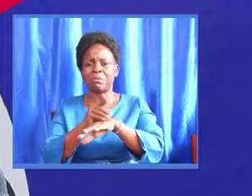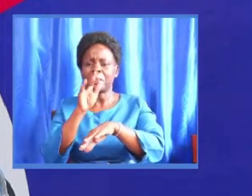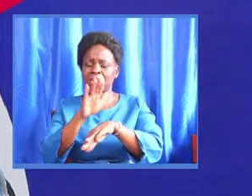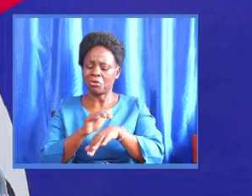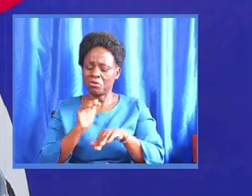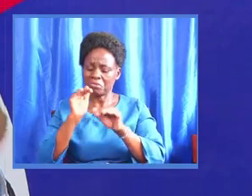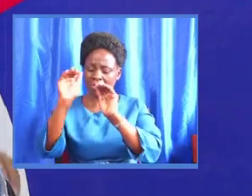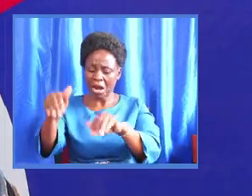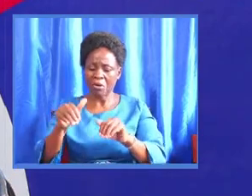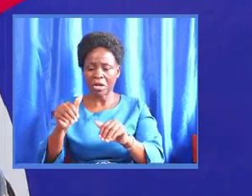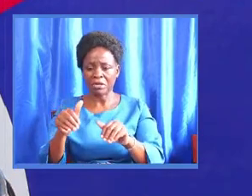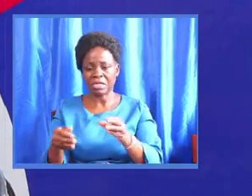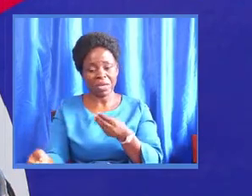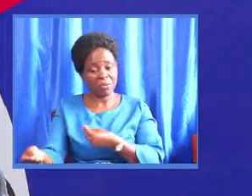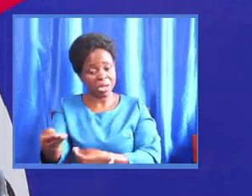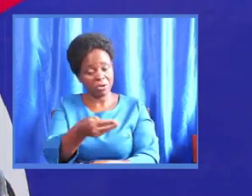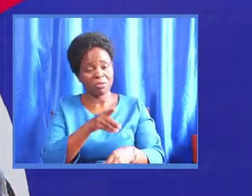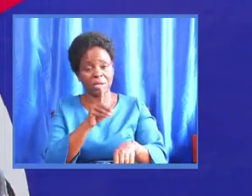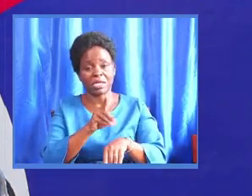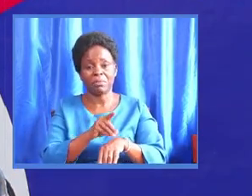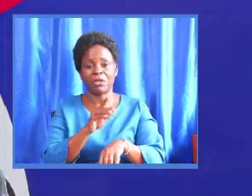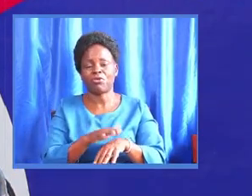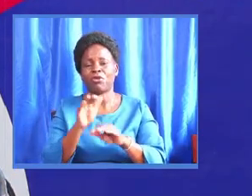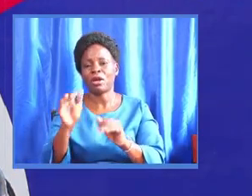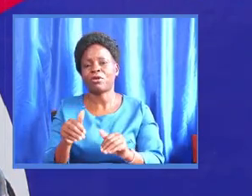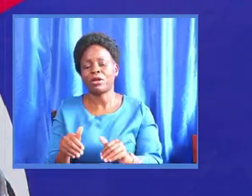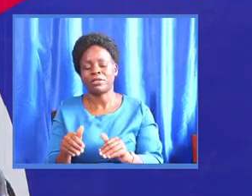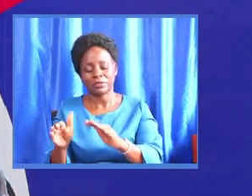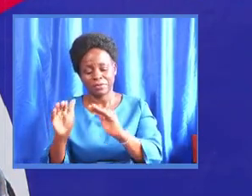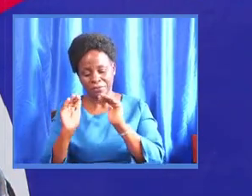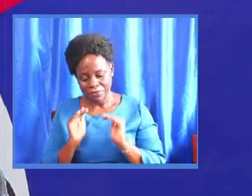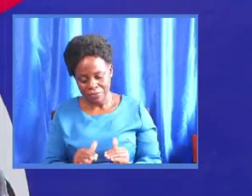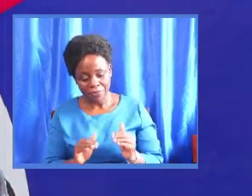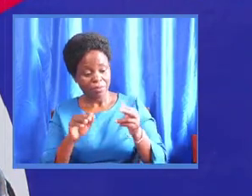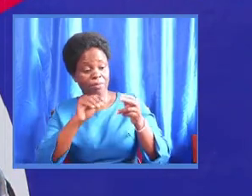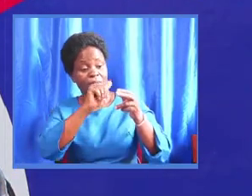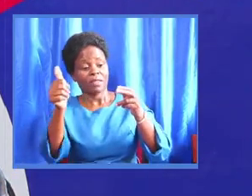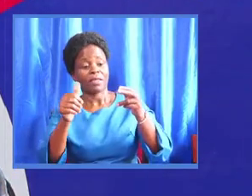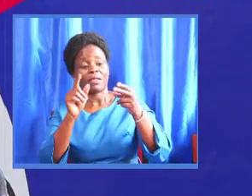economy. Now the other thing is,